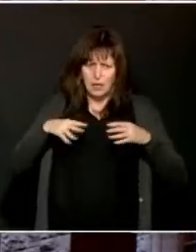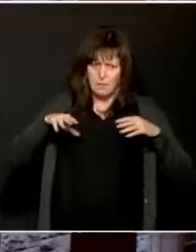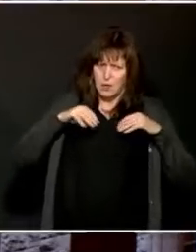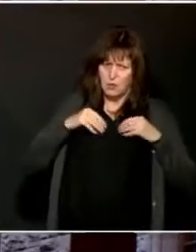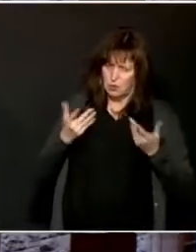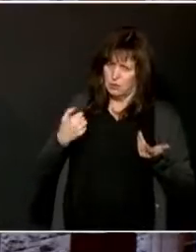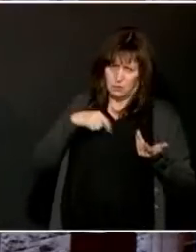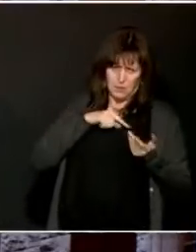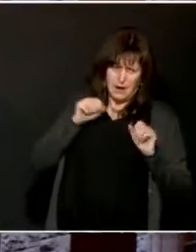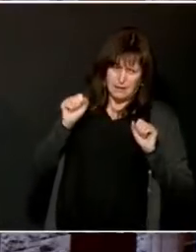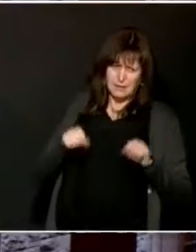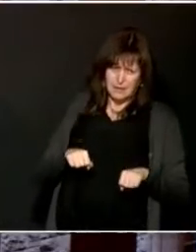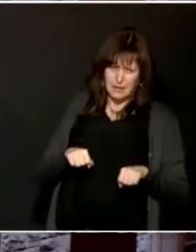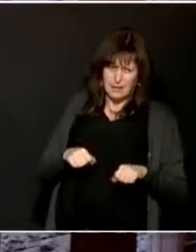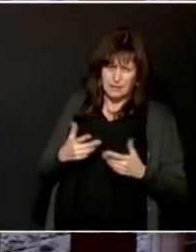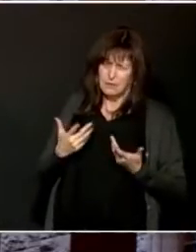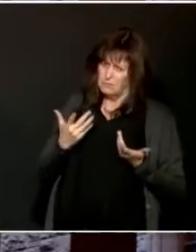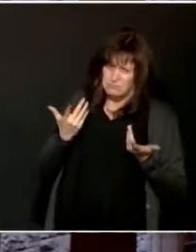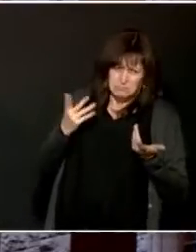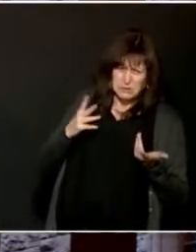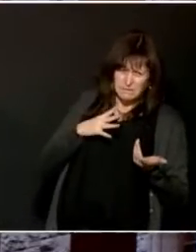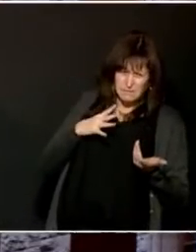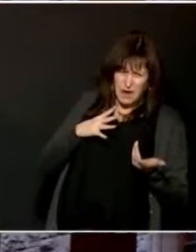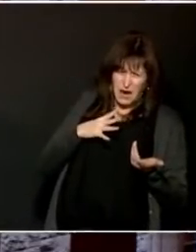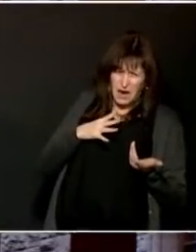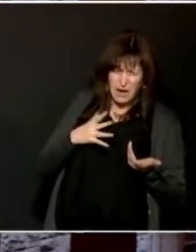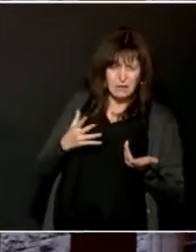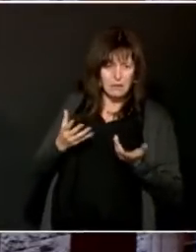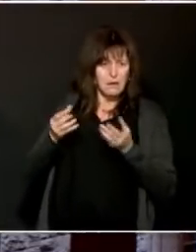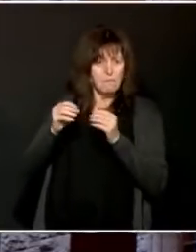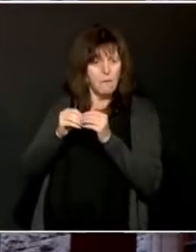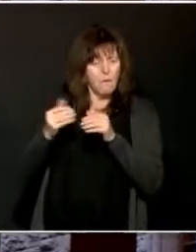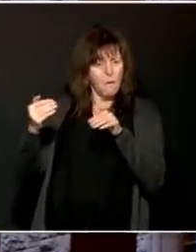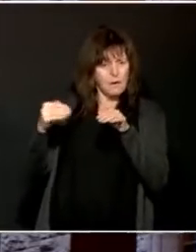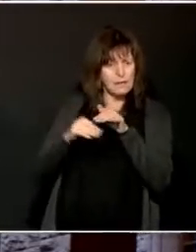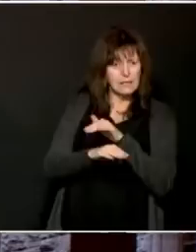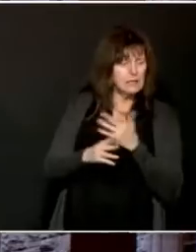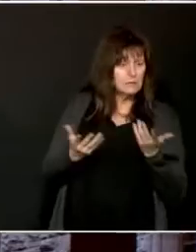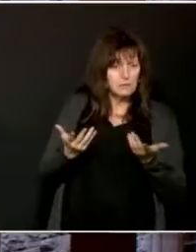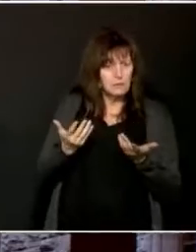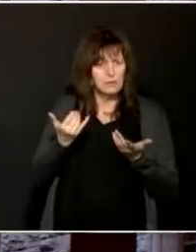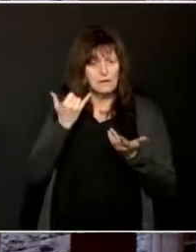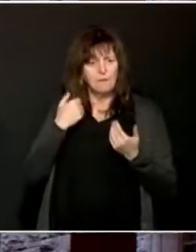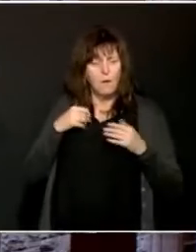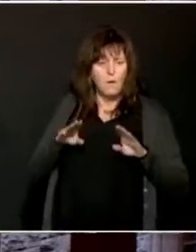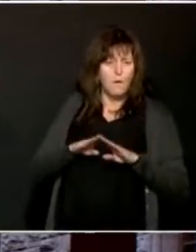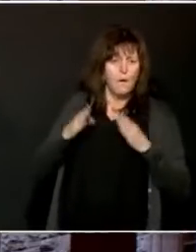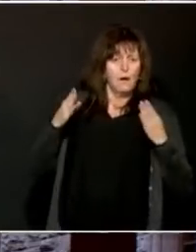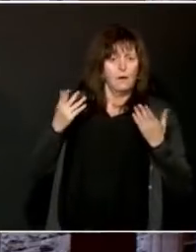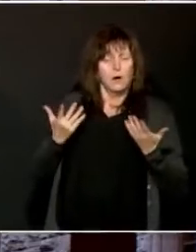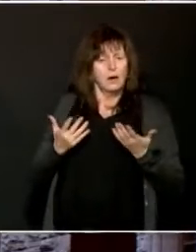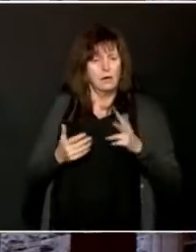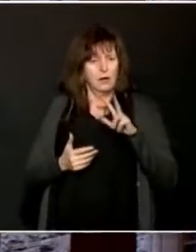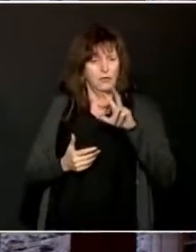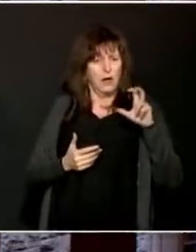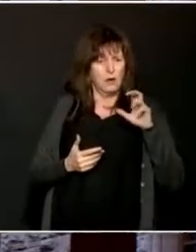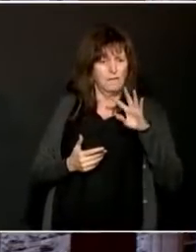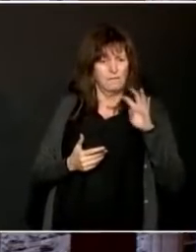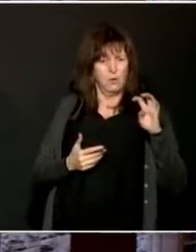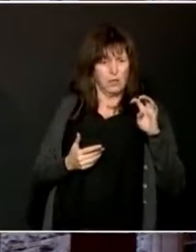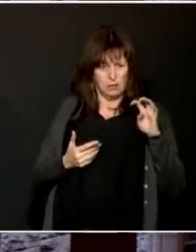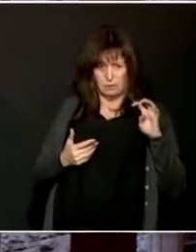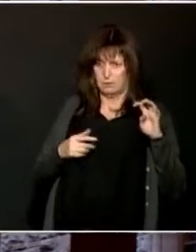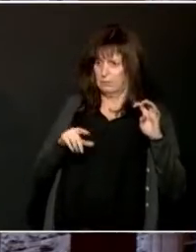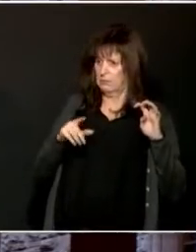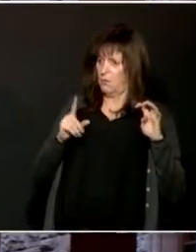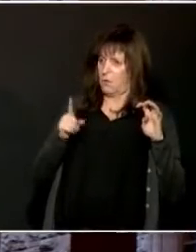that even with more in the place, but for us to open up, if we normally can seat 300 to 400, having 10 means it's not even worth opening. And so we're trying